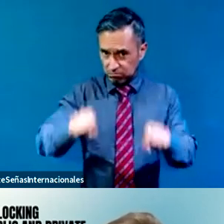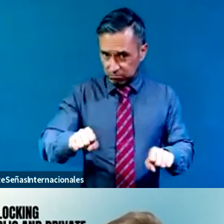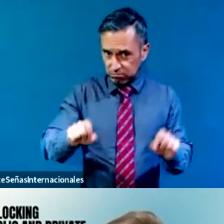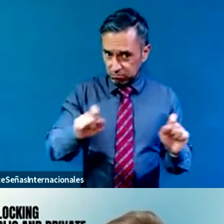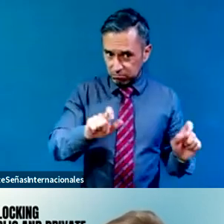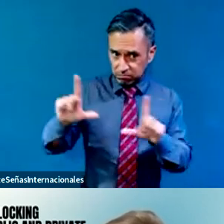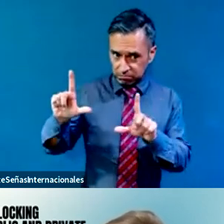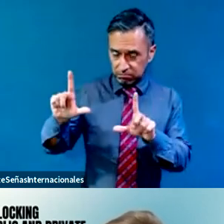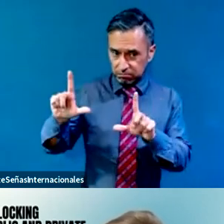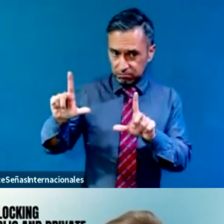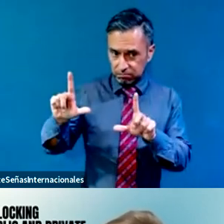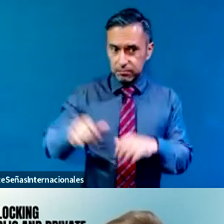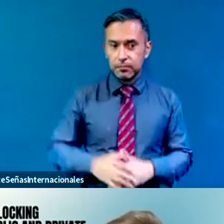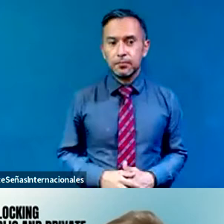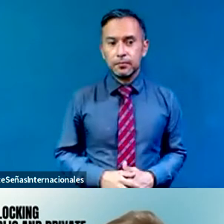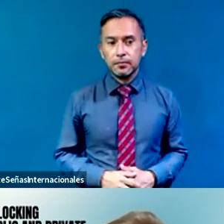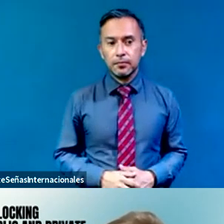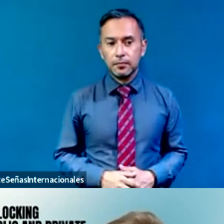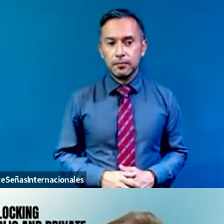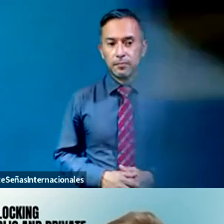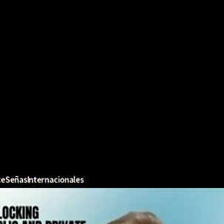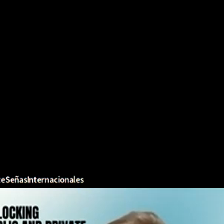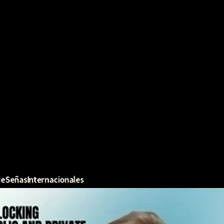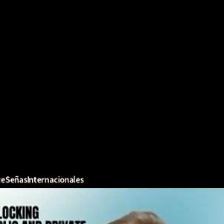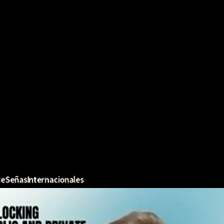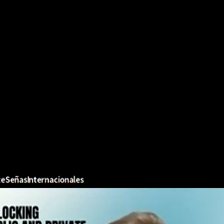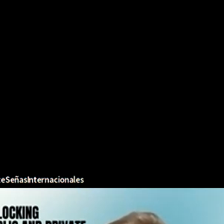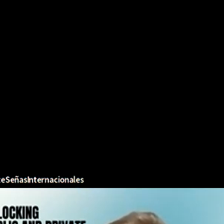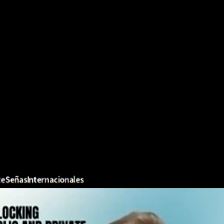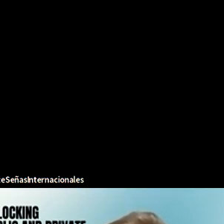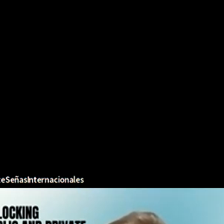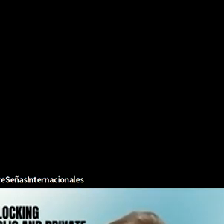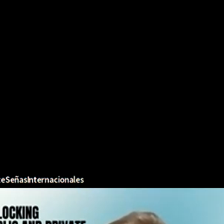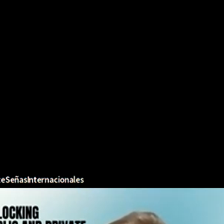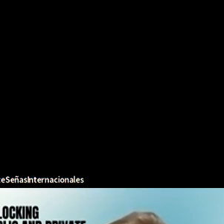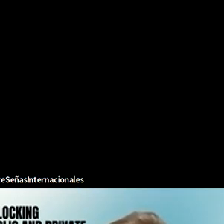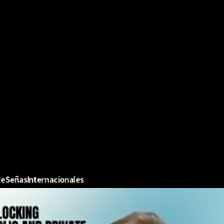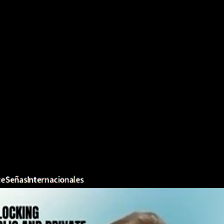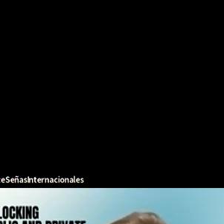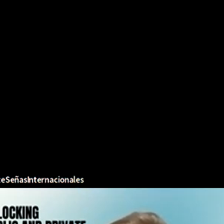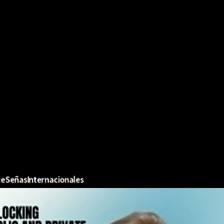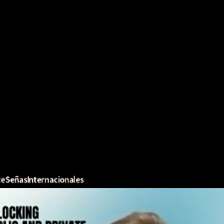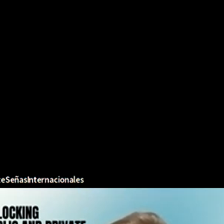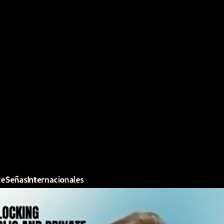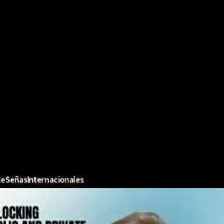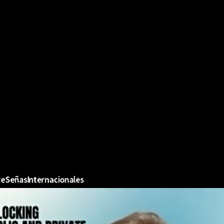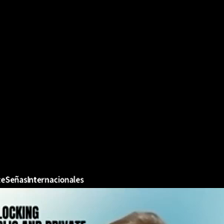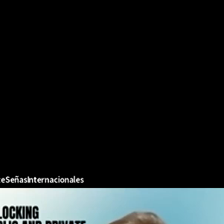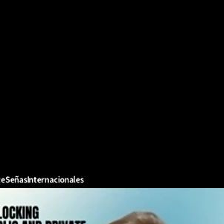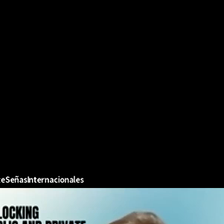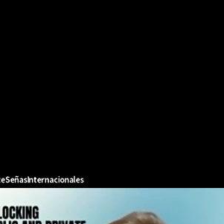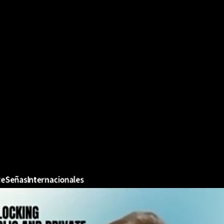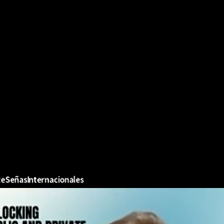are the actions presented today enough to make a difference for economic justice and rights for women